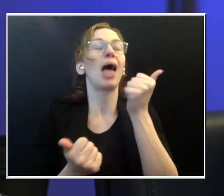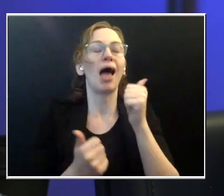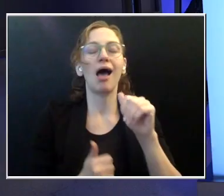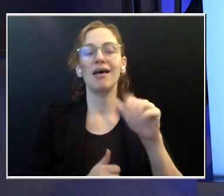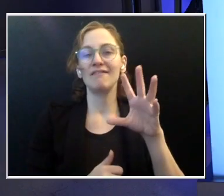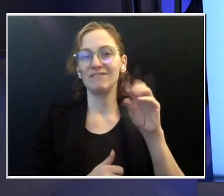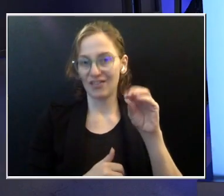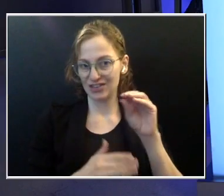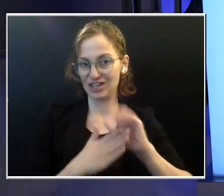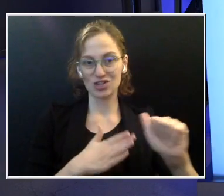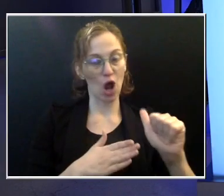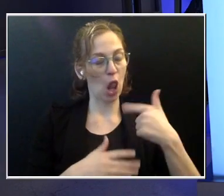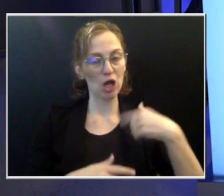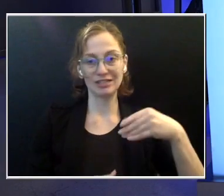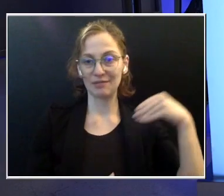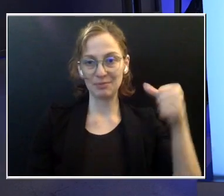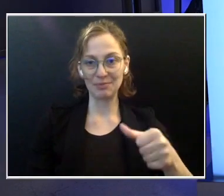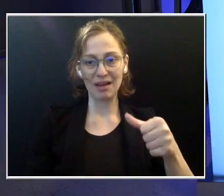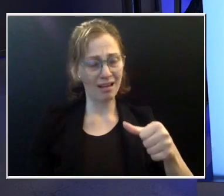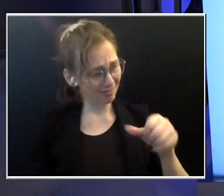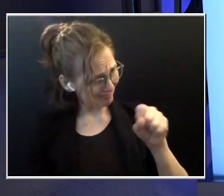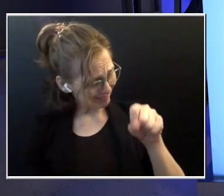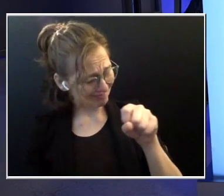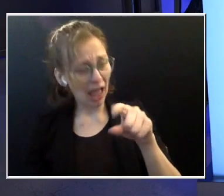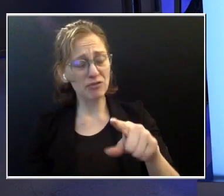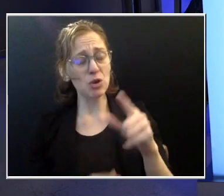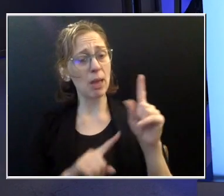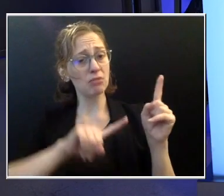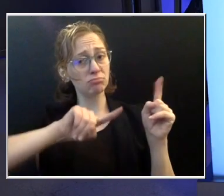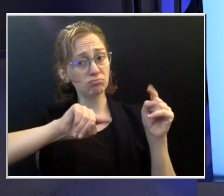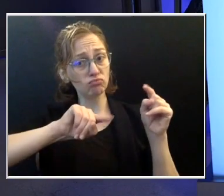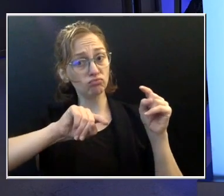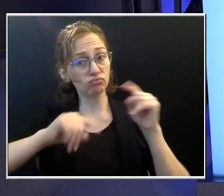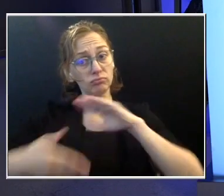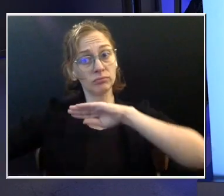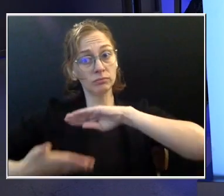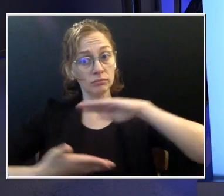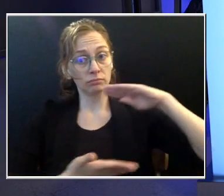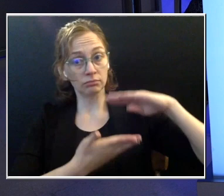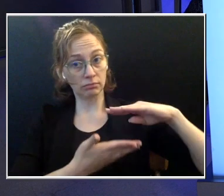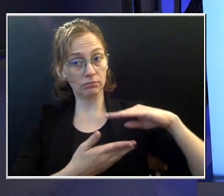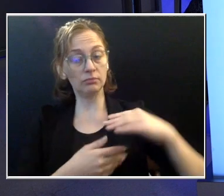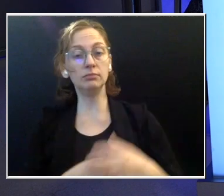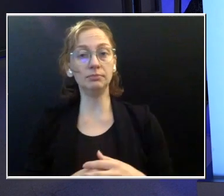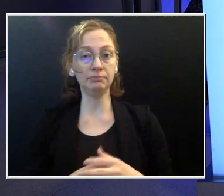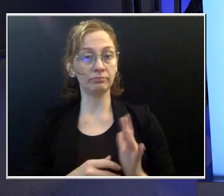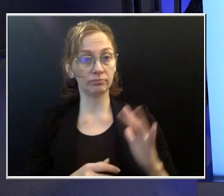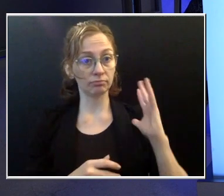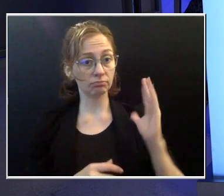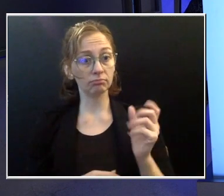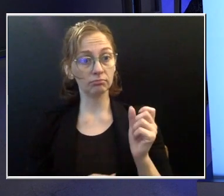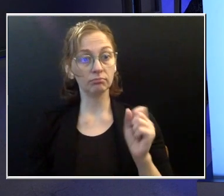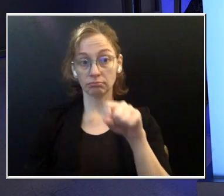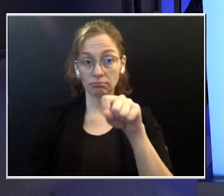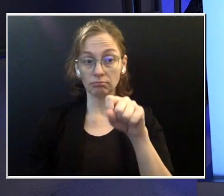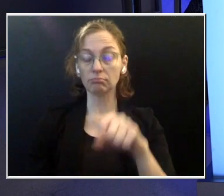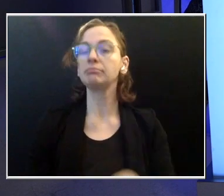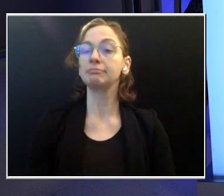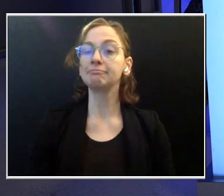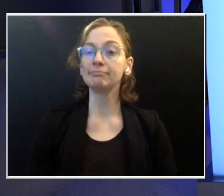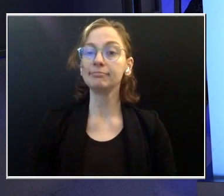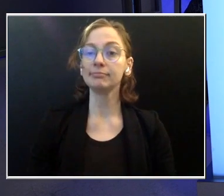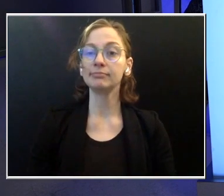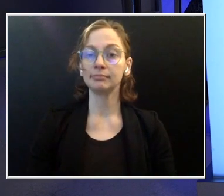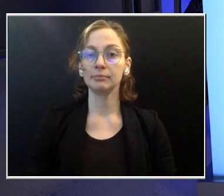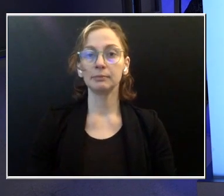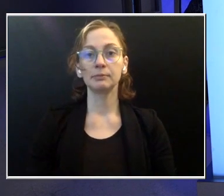for sure. Had you been getting regular mammograms Absolutely. from back in the day, as we say? So things had changed as far as